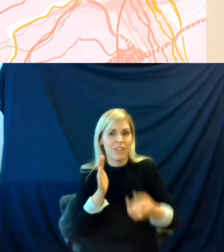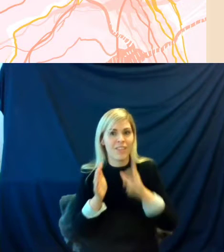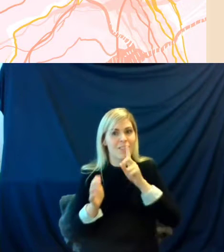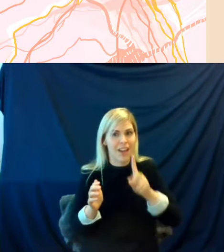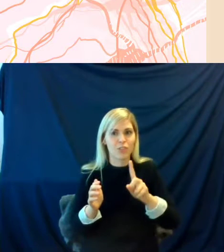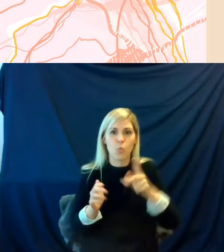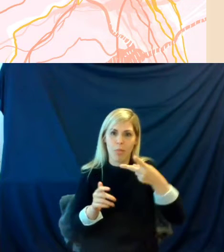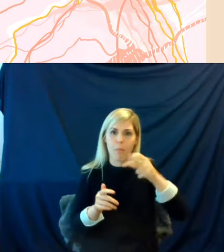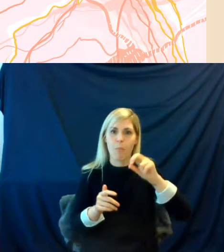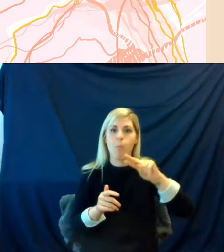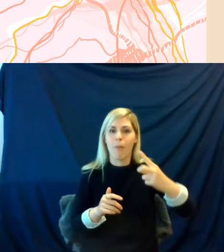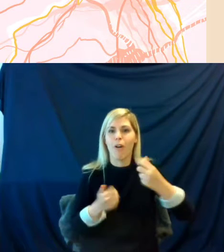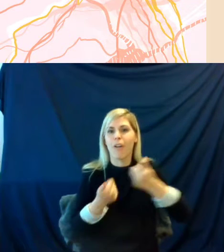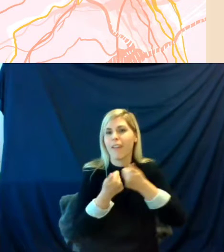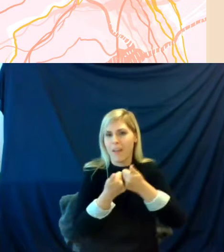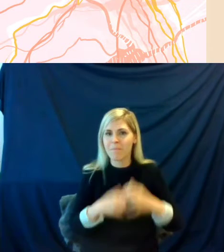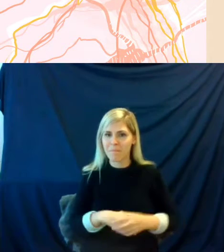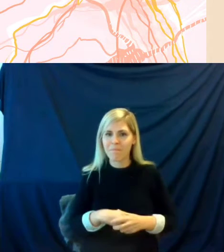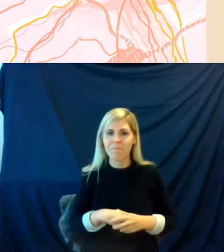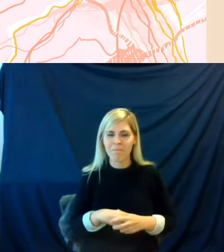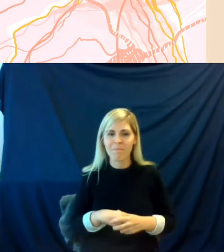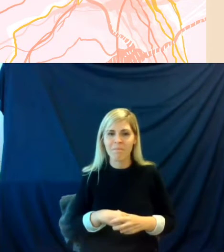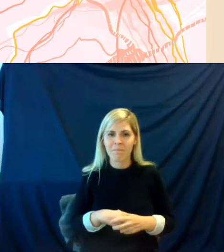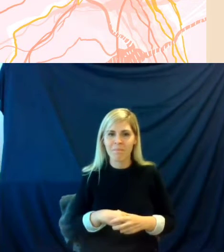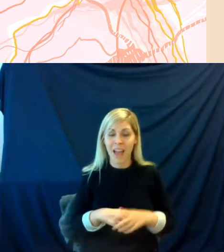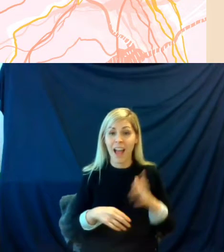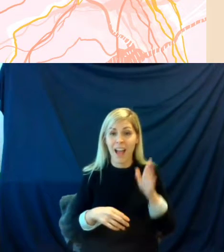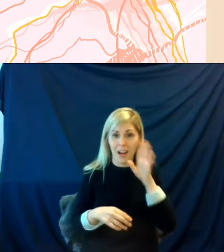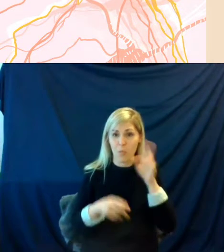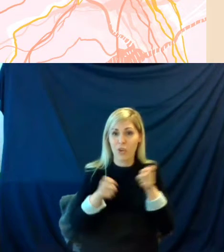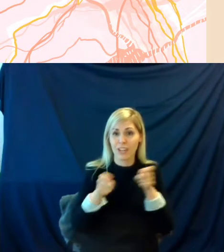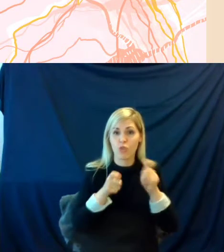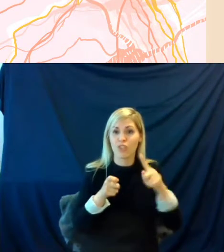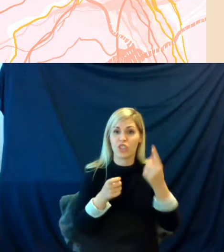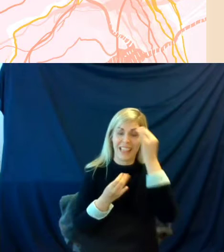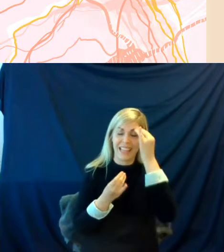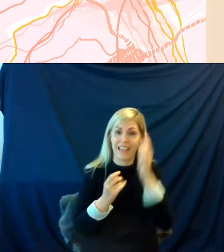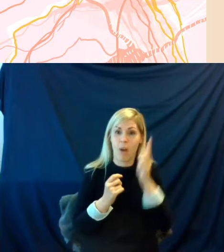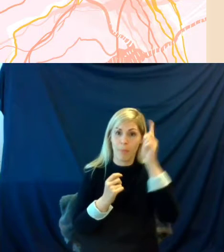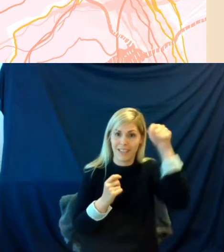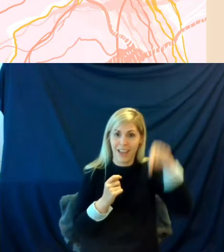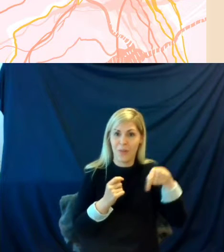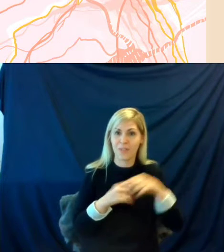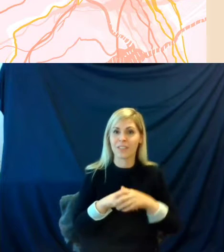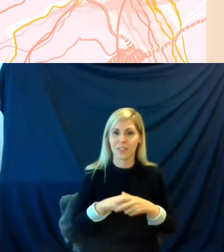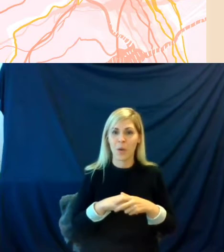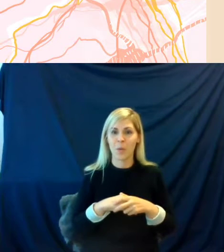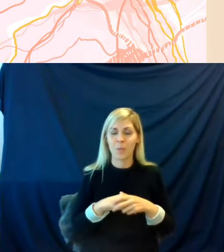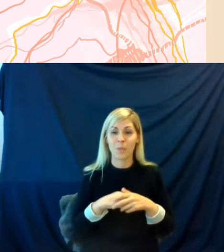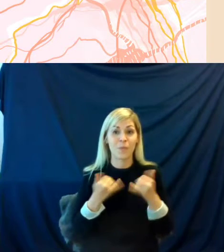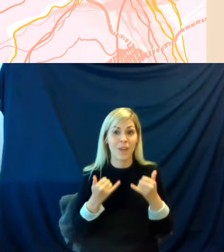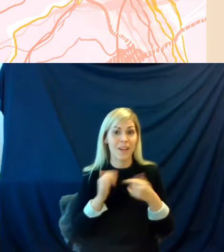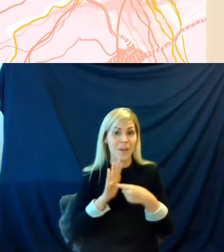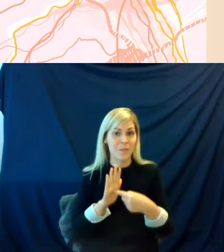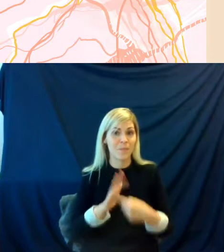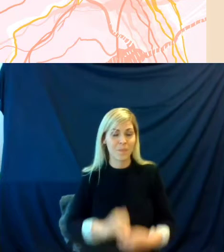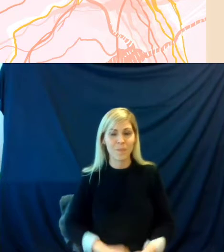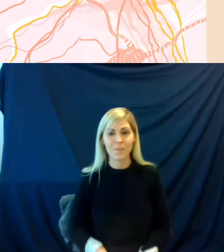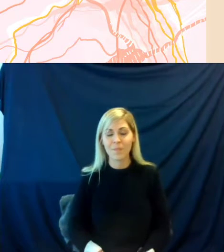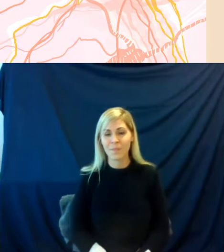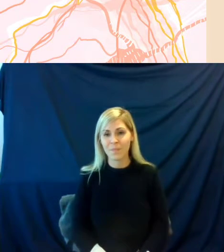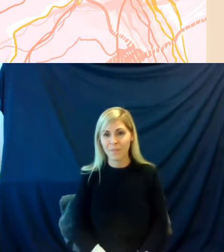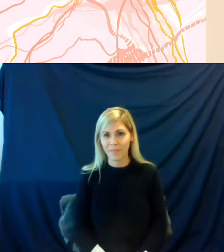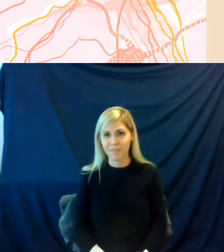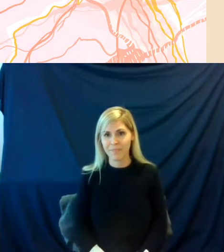into the actual Pong game by controlling it by just thinking up and down. So let's get into